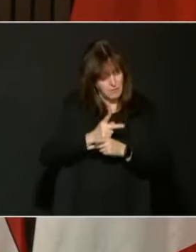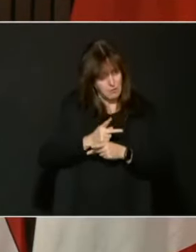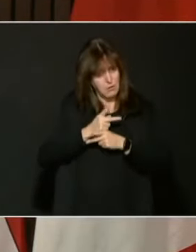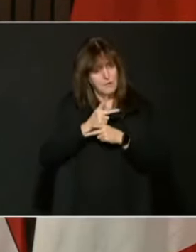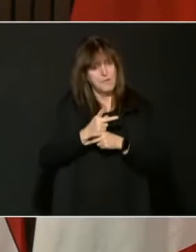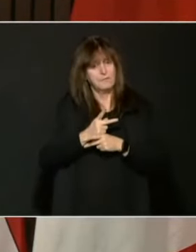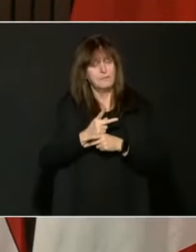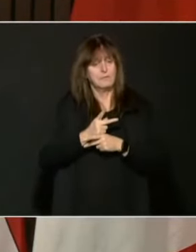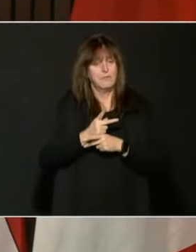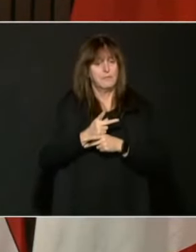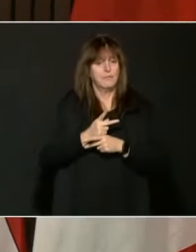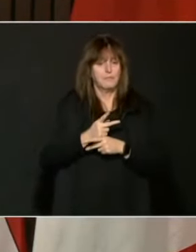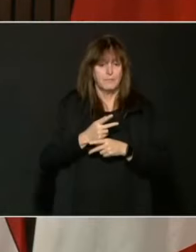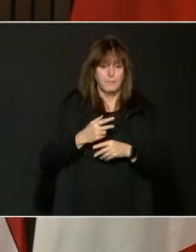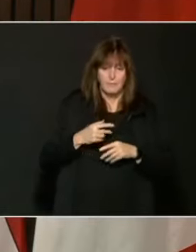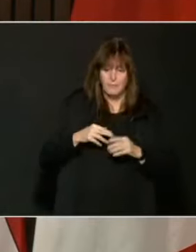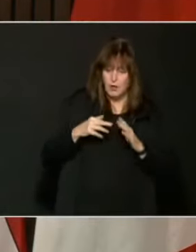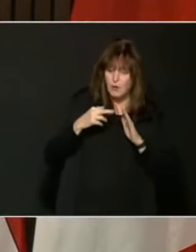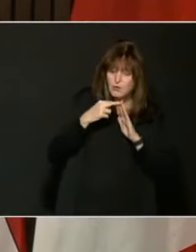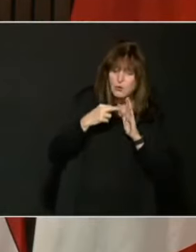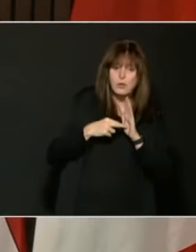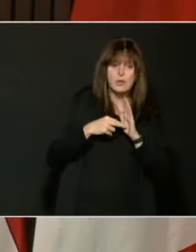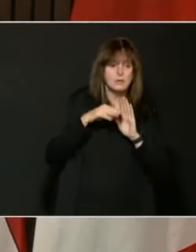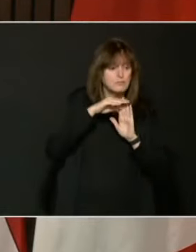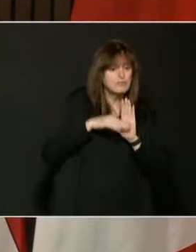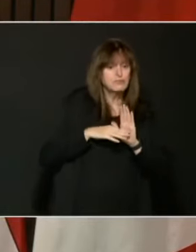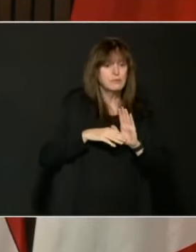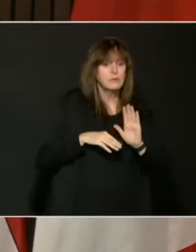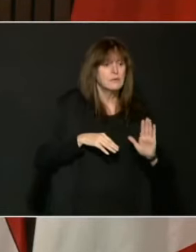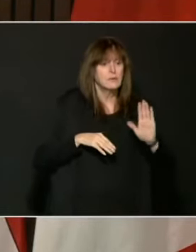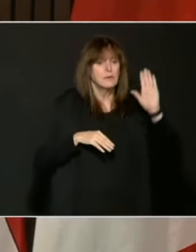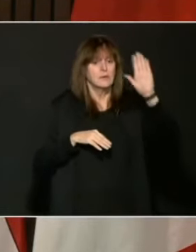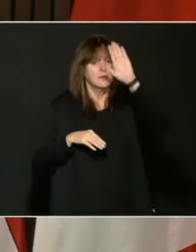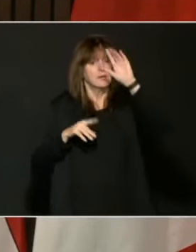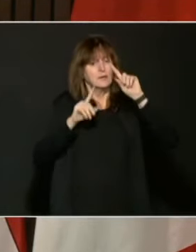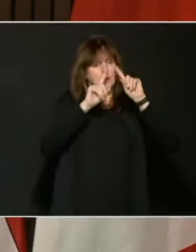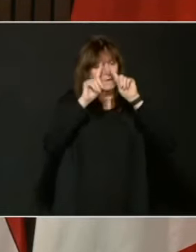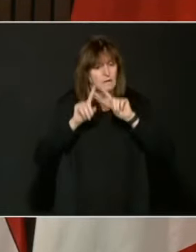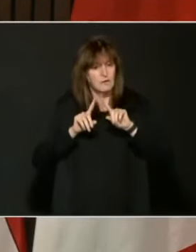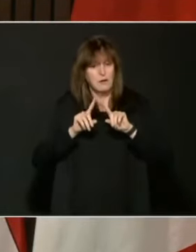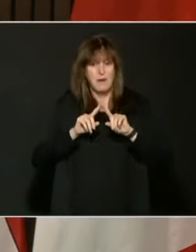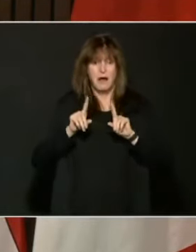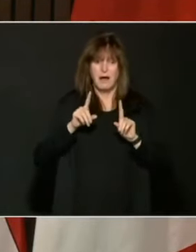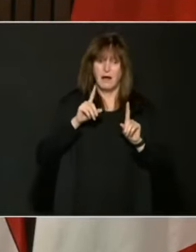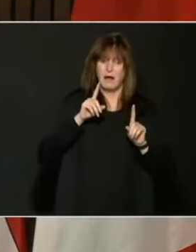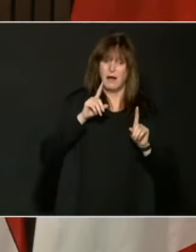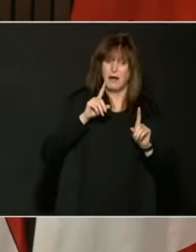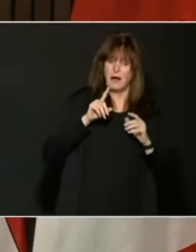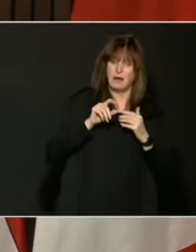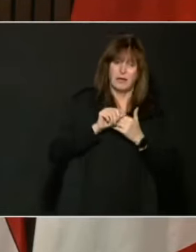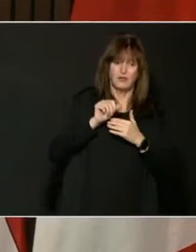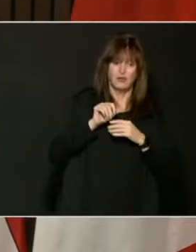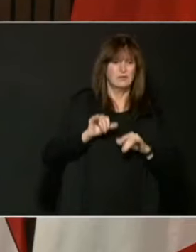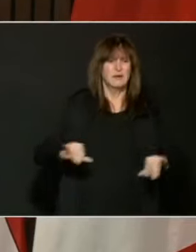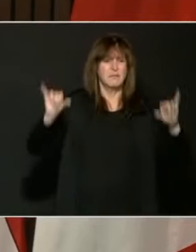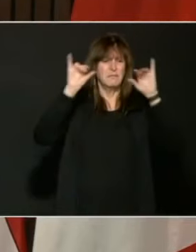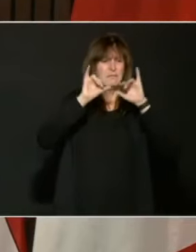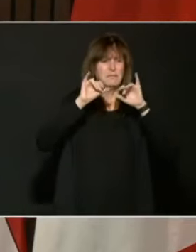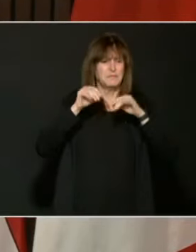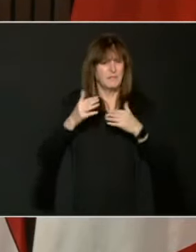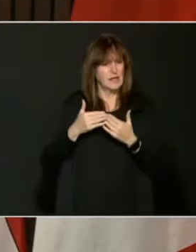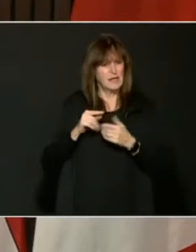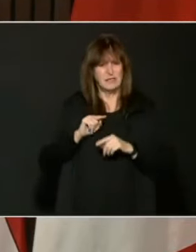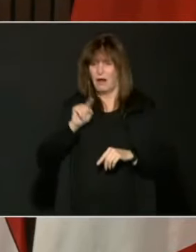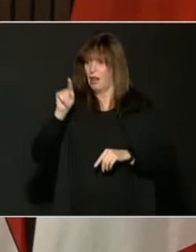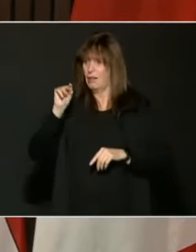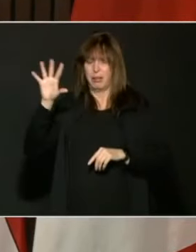but we are still facing the same threat. An outbreak in one public health unit can easily cross the road to the one next door. It